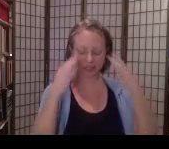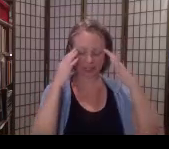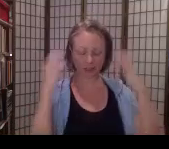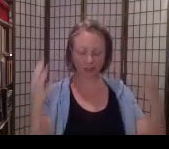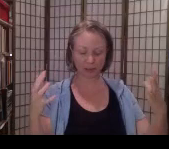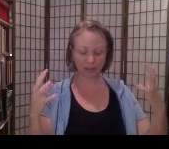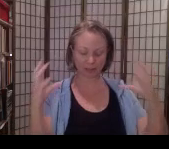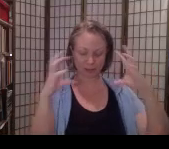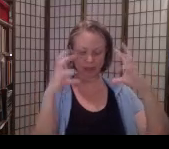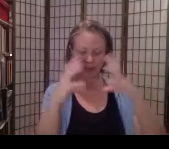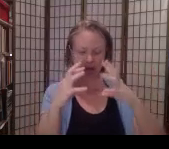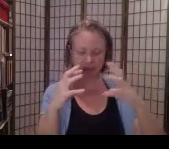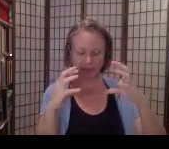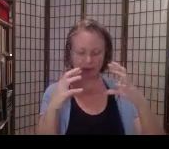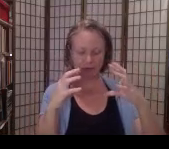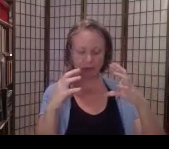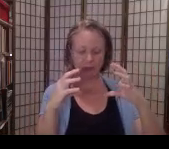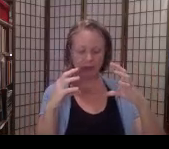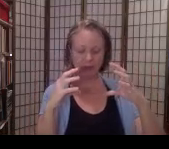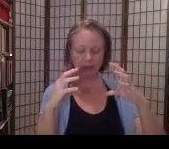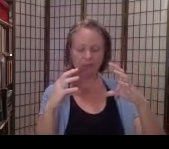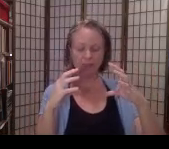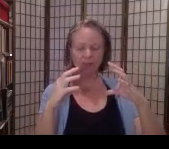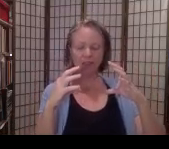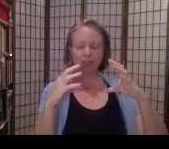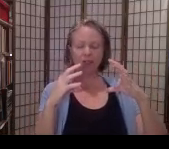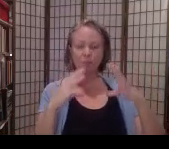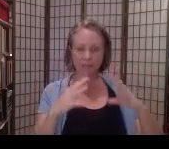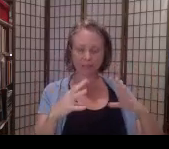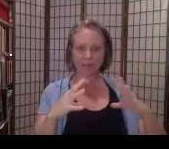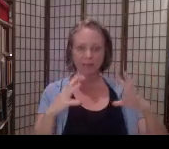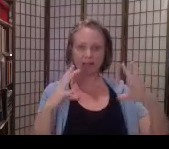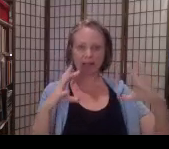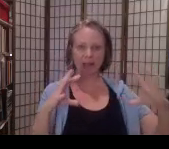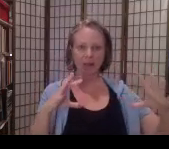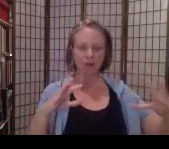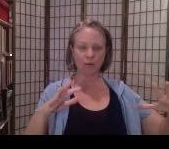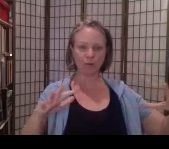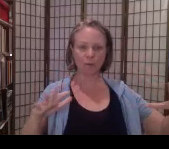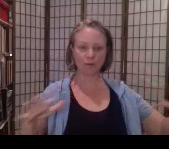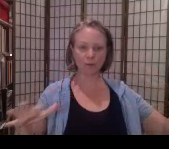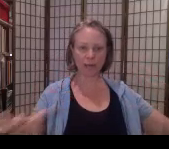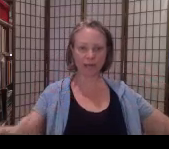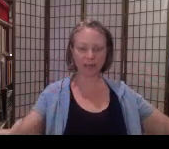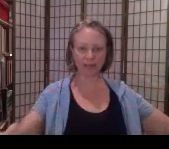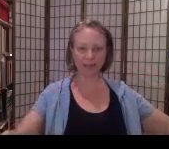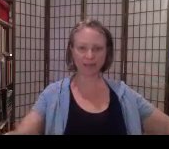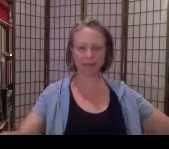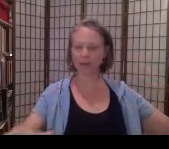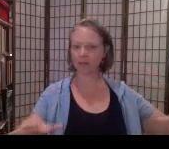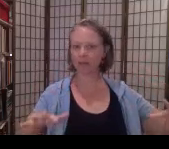It just keeps showing me, it's almost like a packed thought form of the wisdom, and how one of the